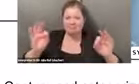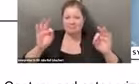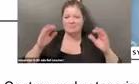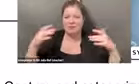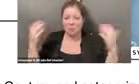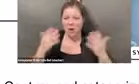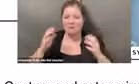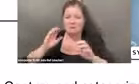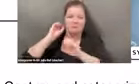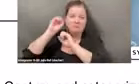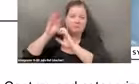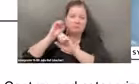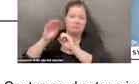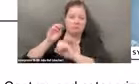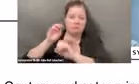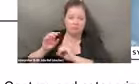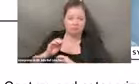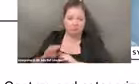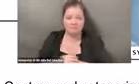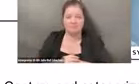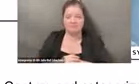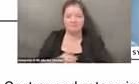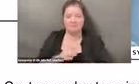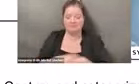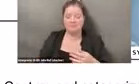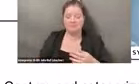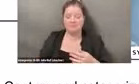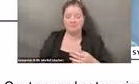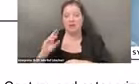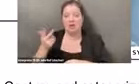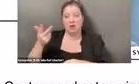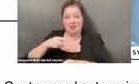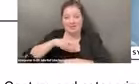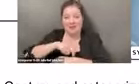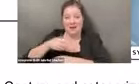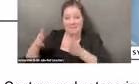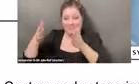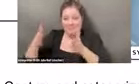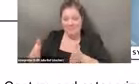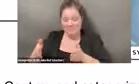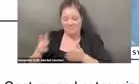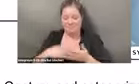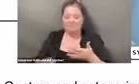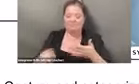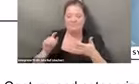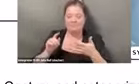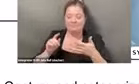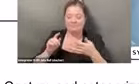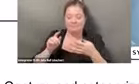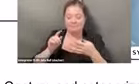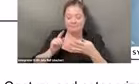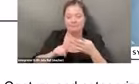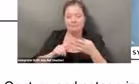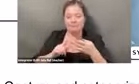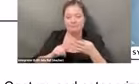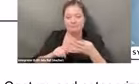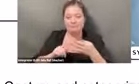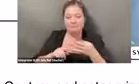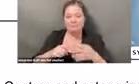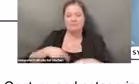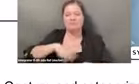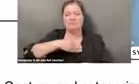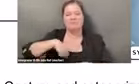project phase, we developed a model curriculum for training people with disabilities to provide relevant and